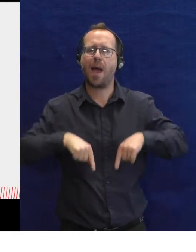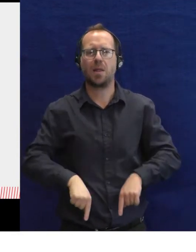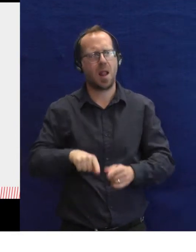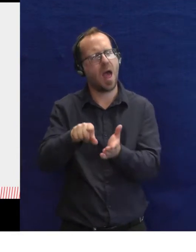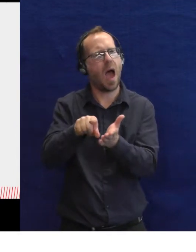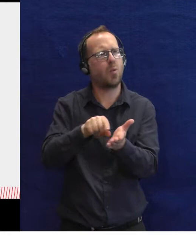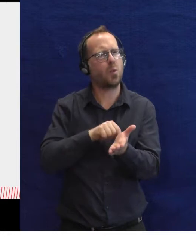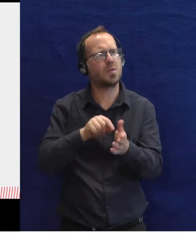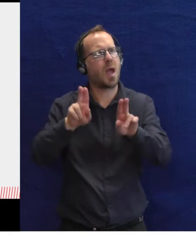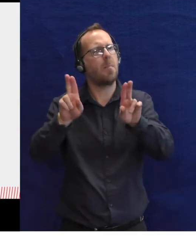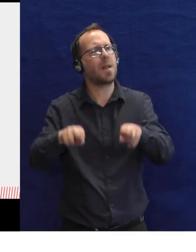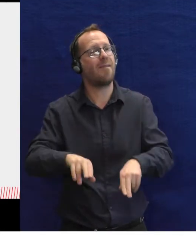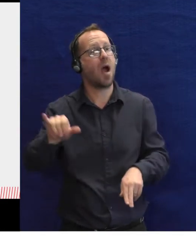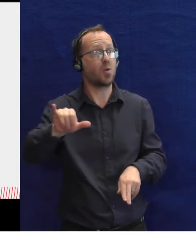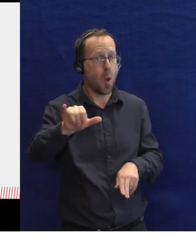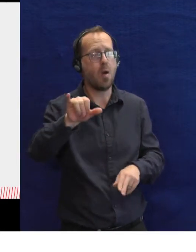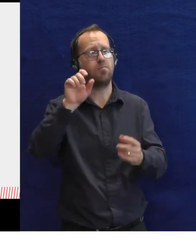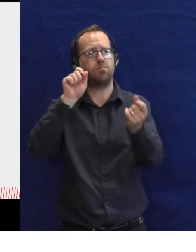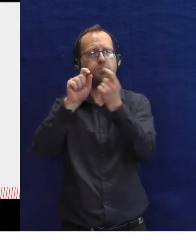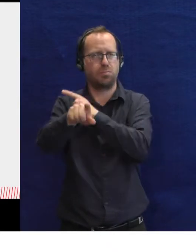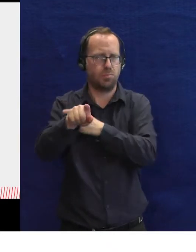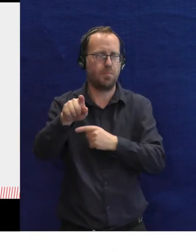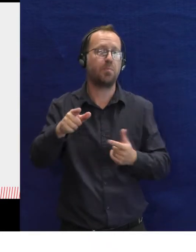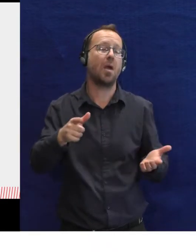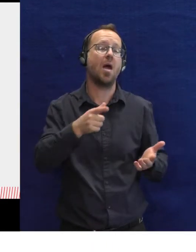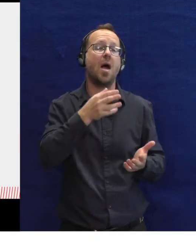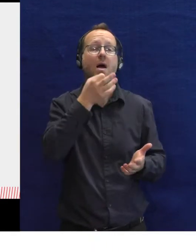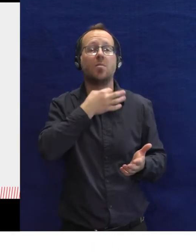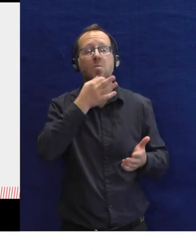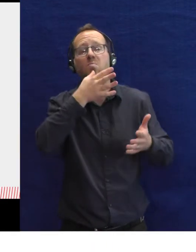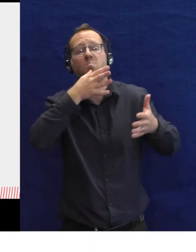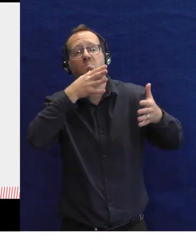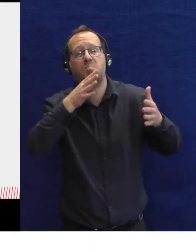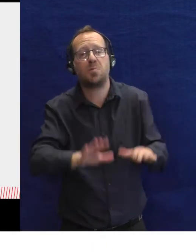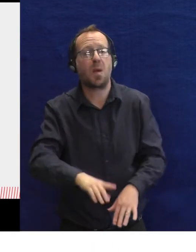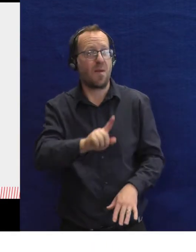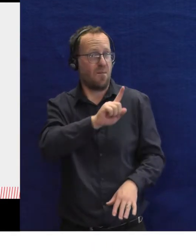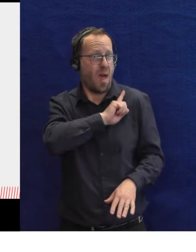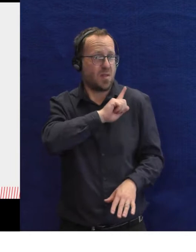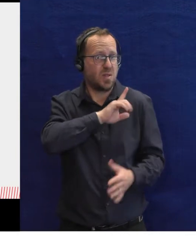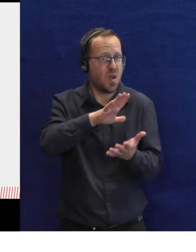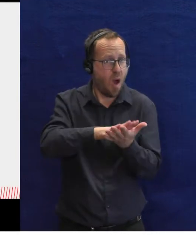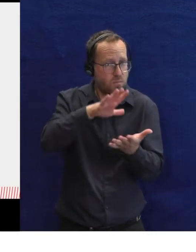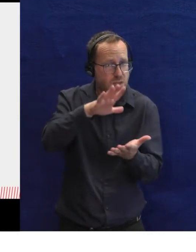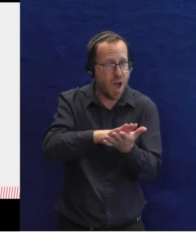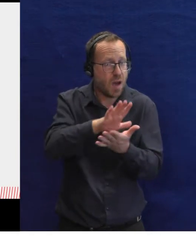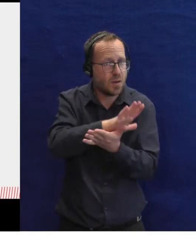that. After that, let's say you have your own content, you have all the rights what you